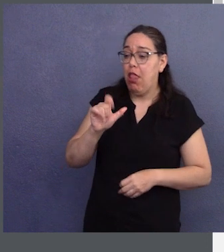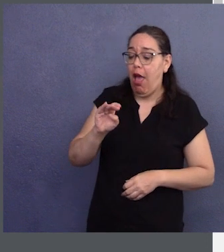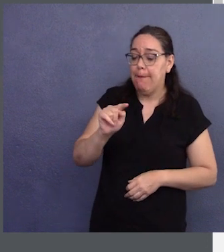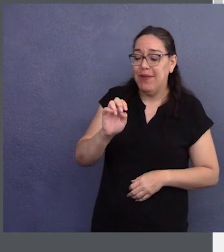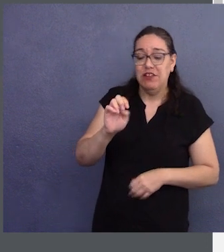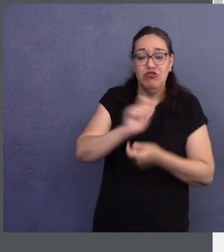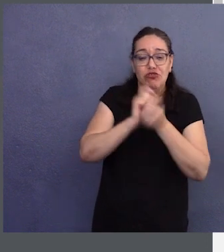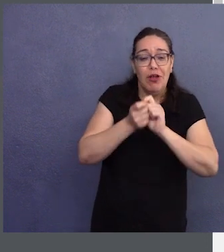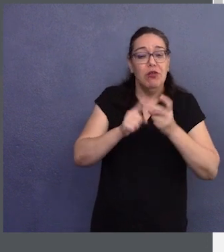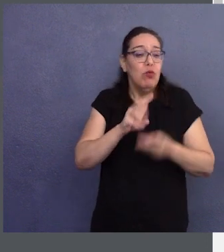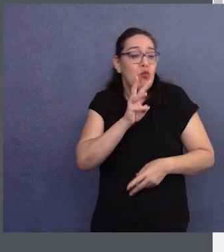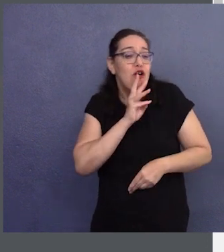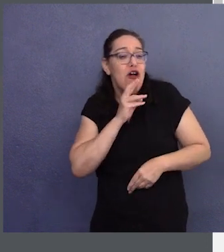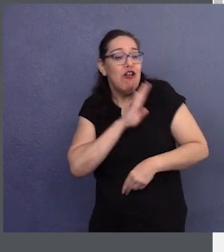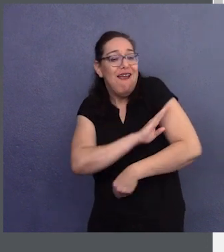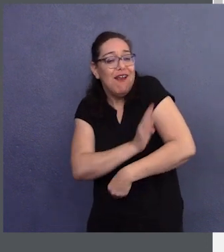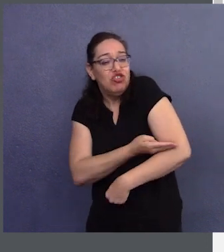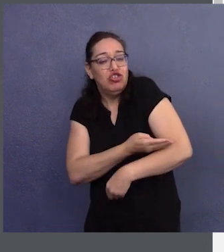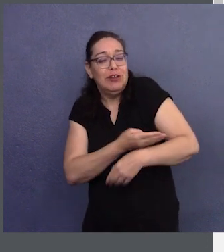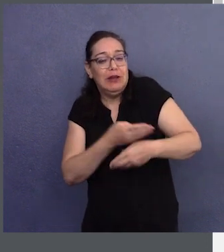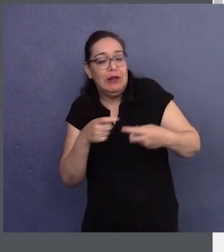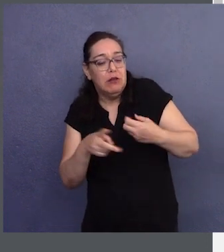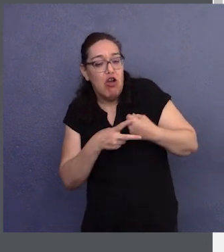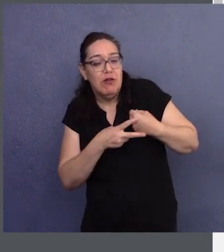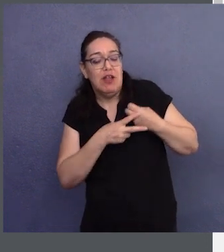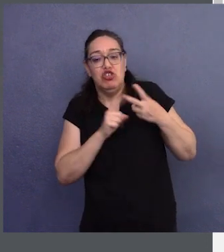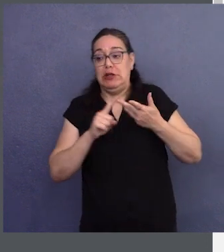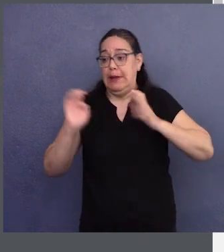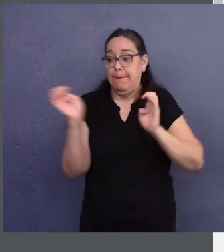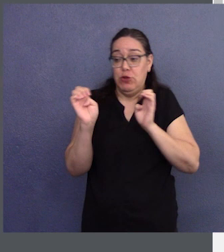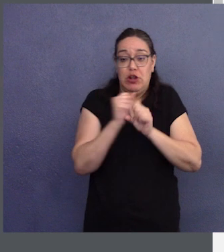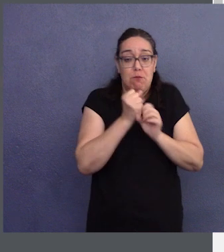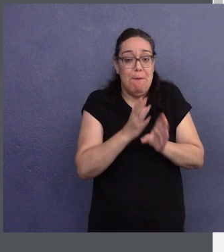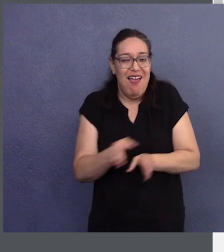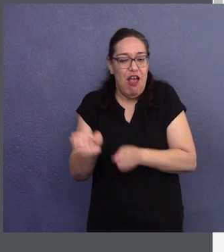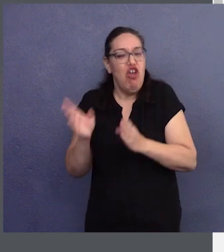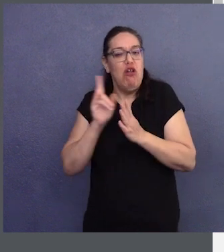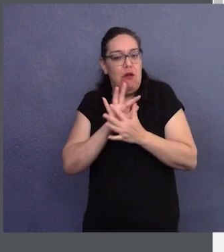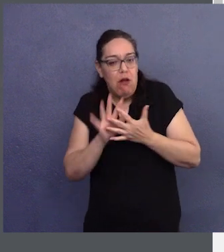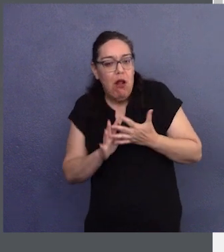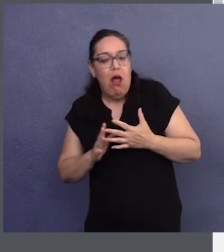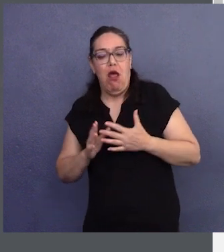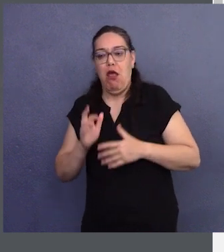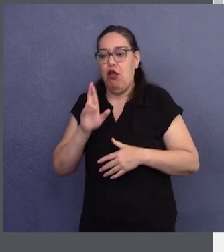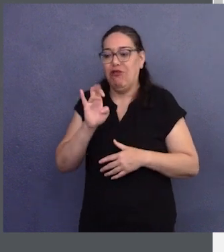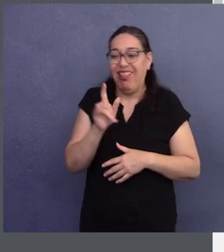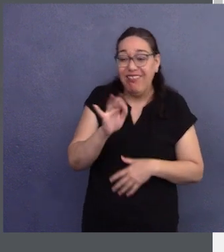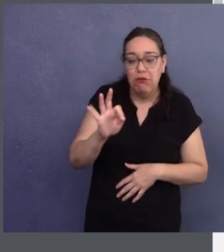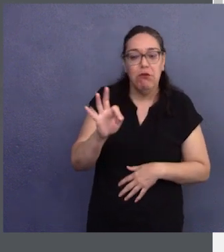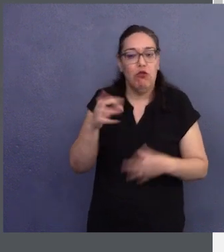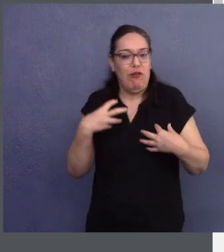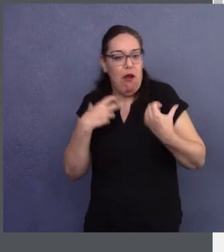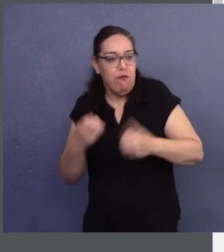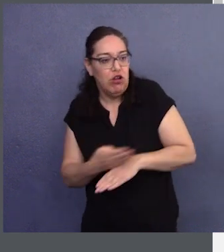and energy conservation, and emergency preparedness, relief and recovery, civic